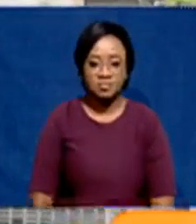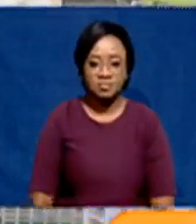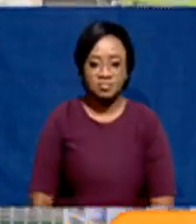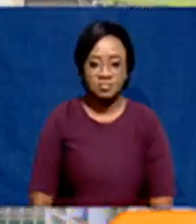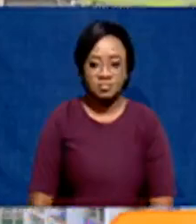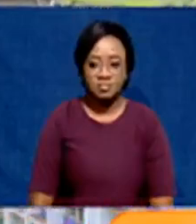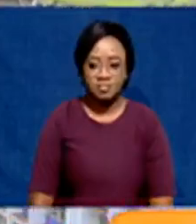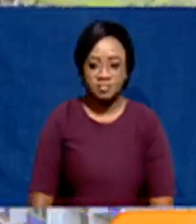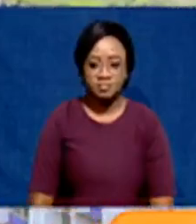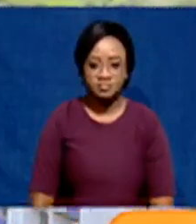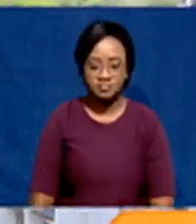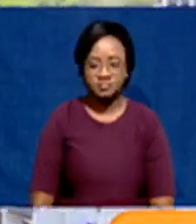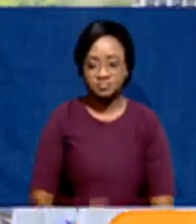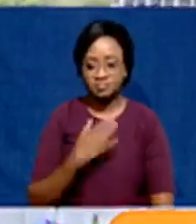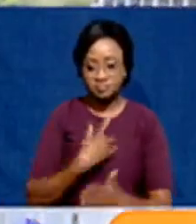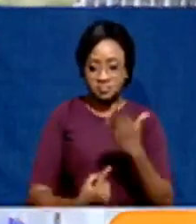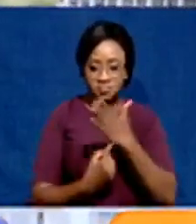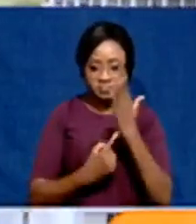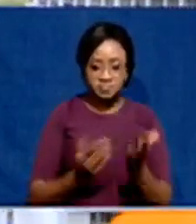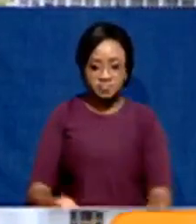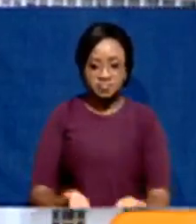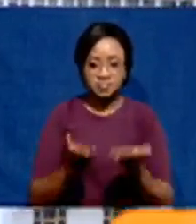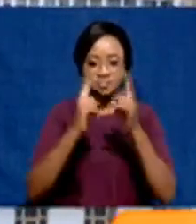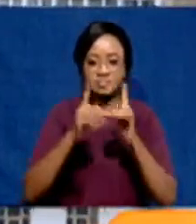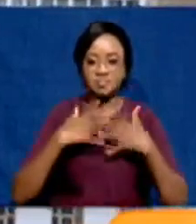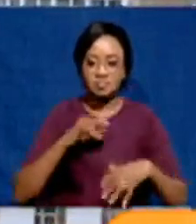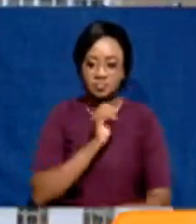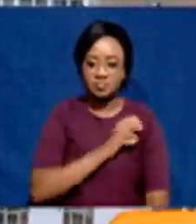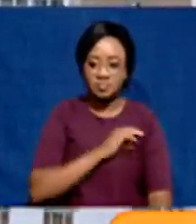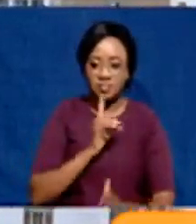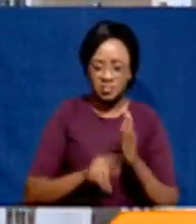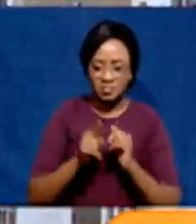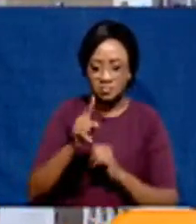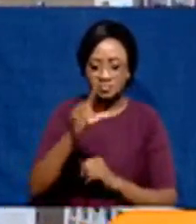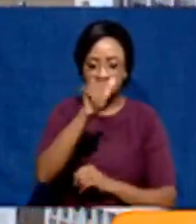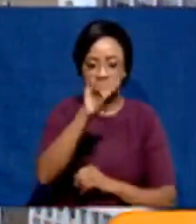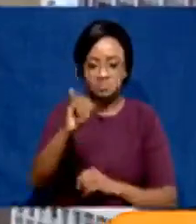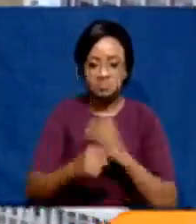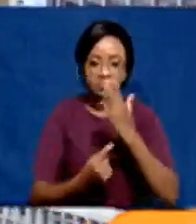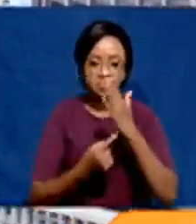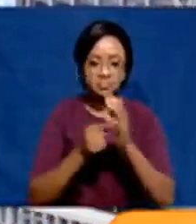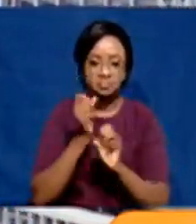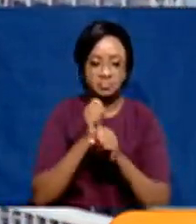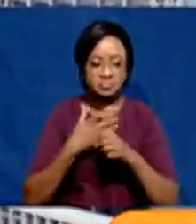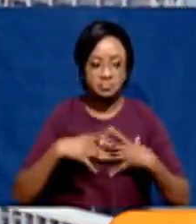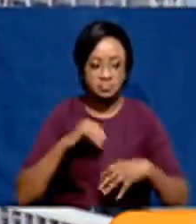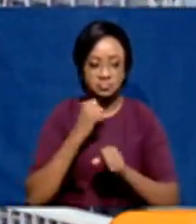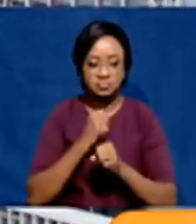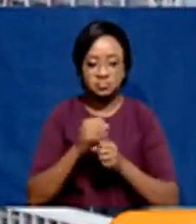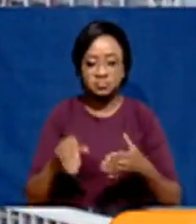With rapid technological advancement, fears over AI technology causing job losses in the country continue to